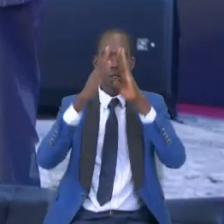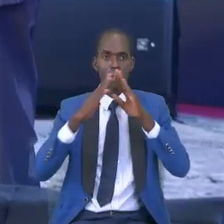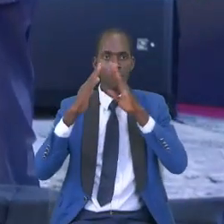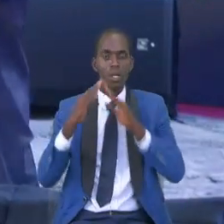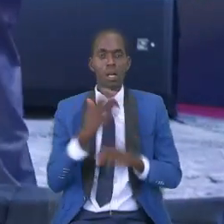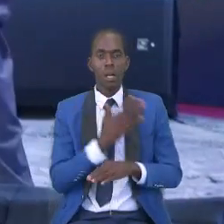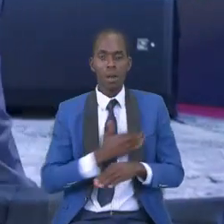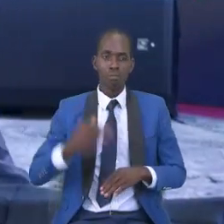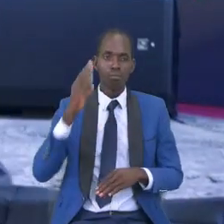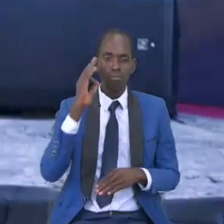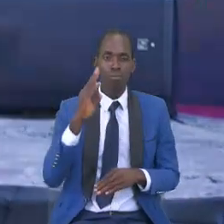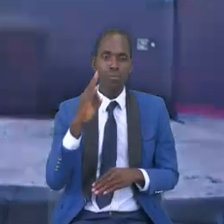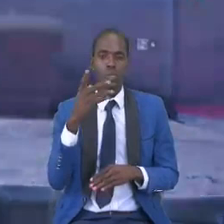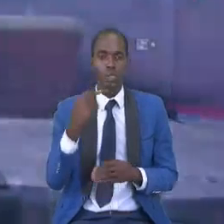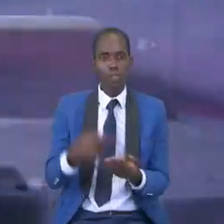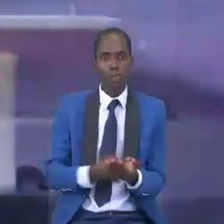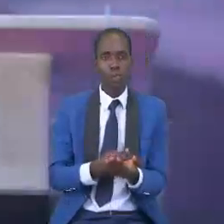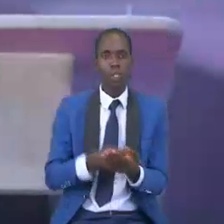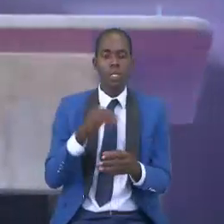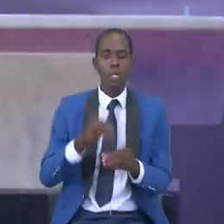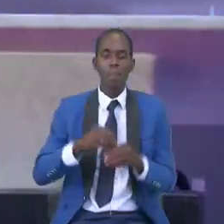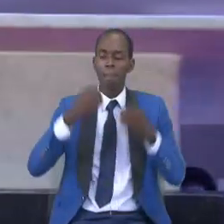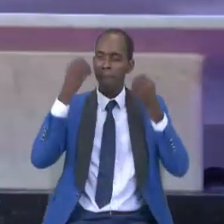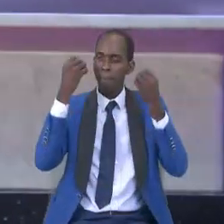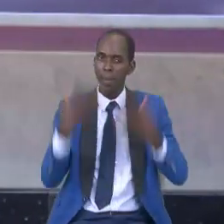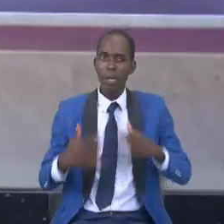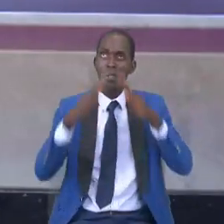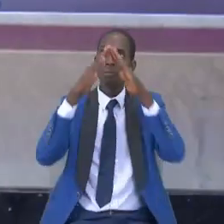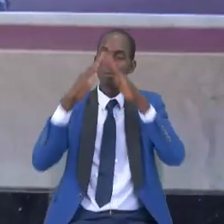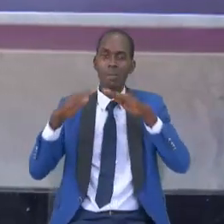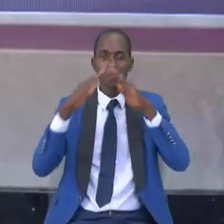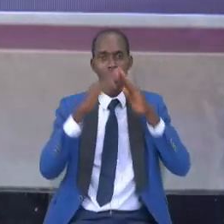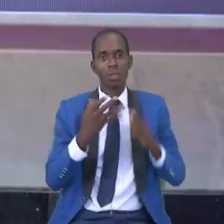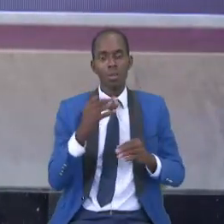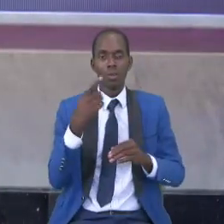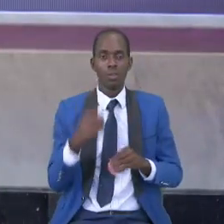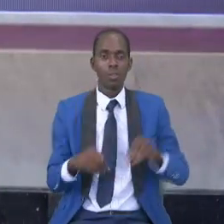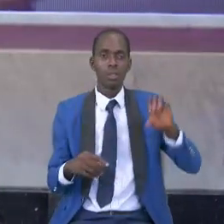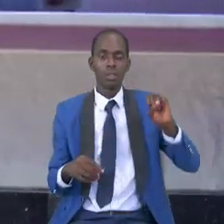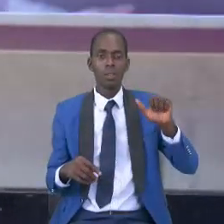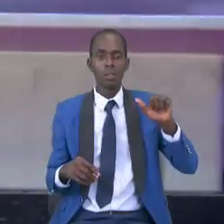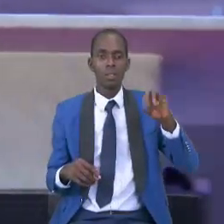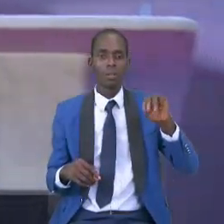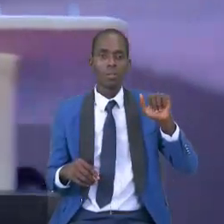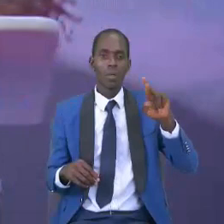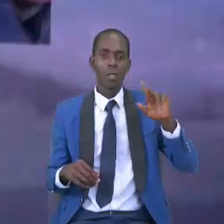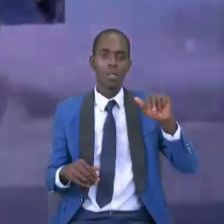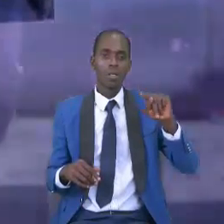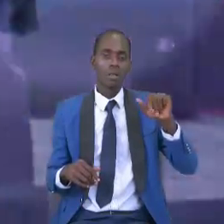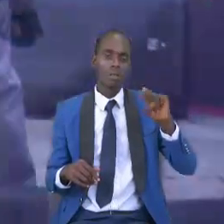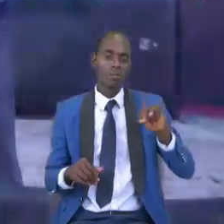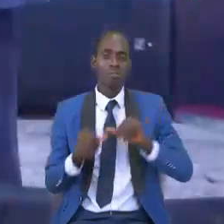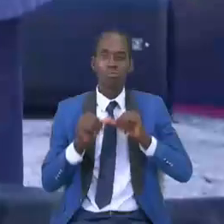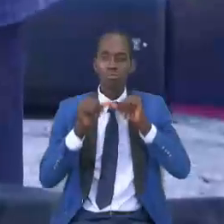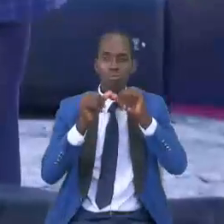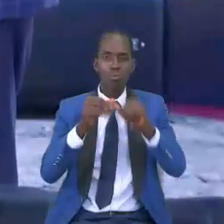and preached the gospel in many villages of the Samaritans. Kept on preaching. A